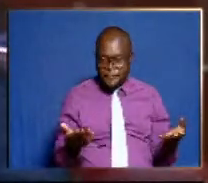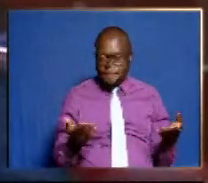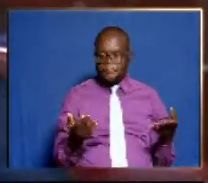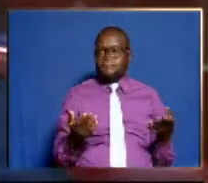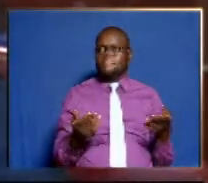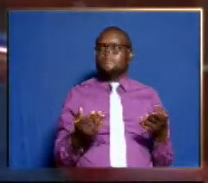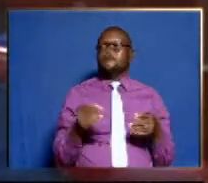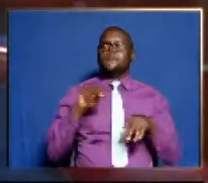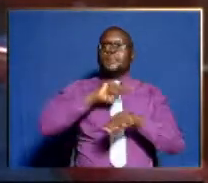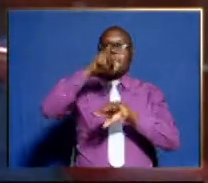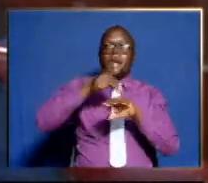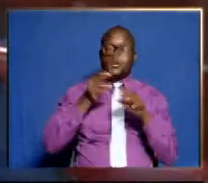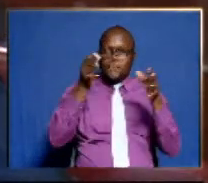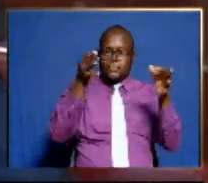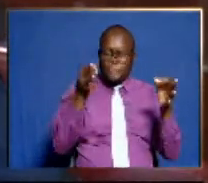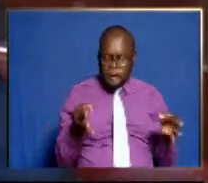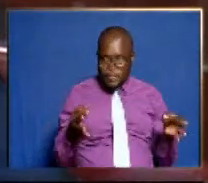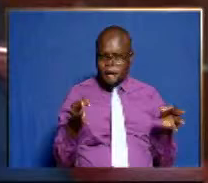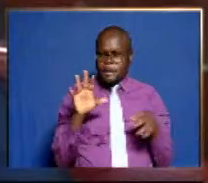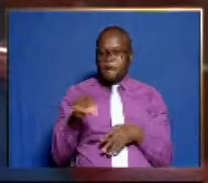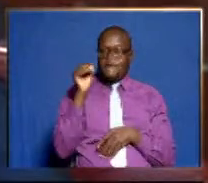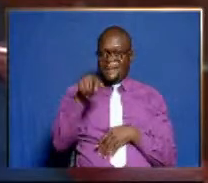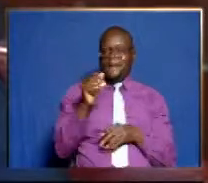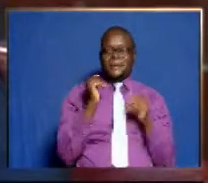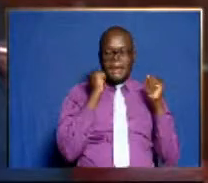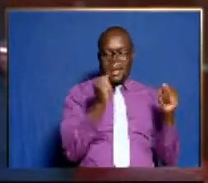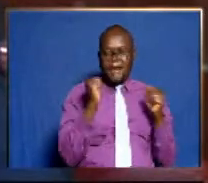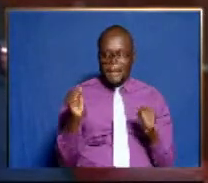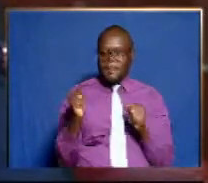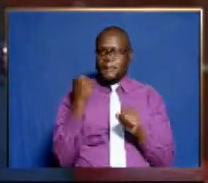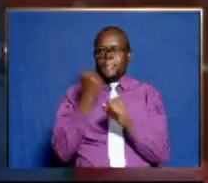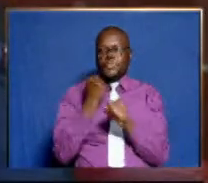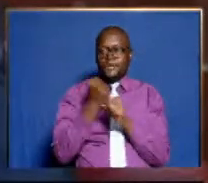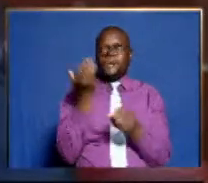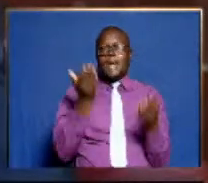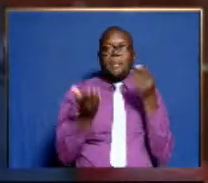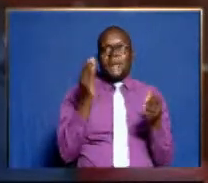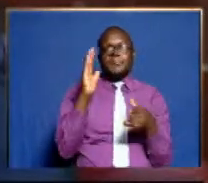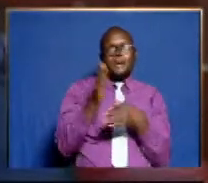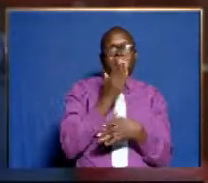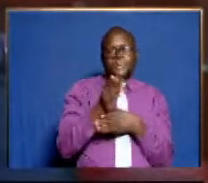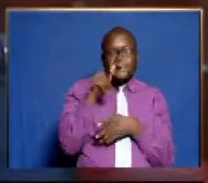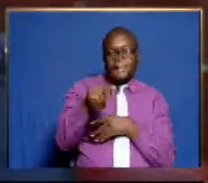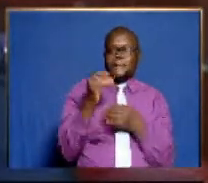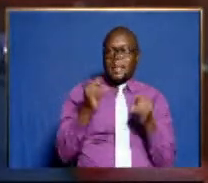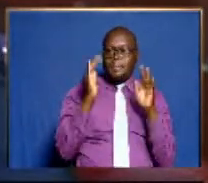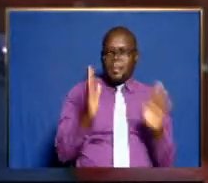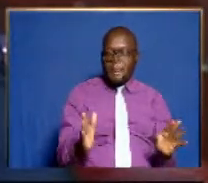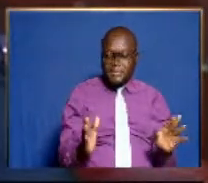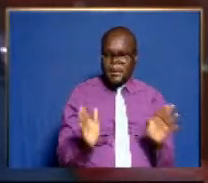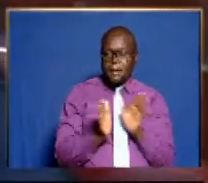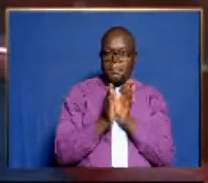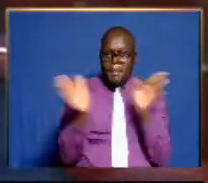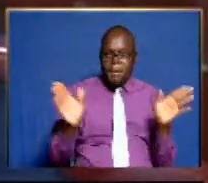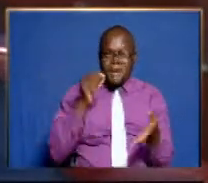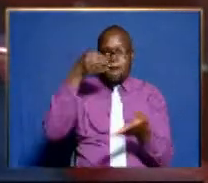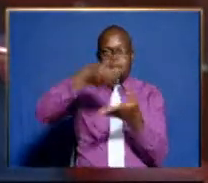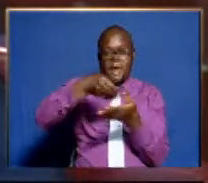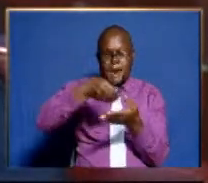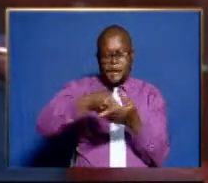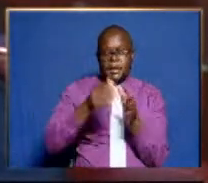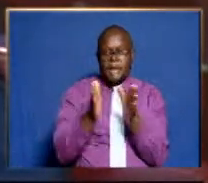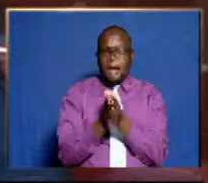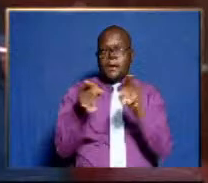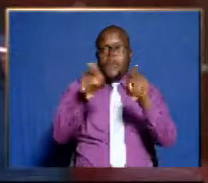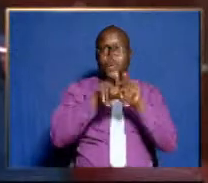National Treasury may find it difficult to strike a balance between being the implementer of public finance and